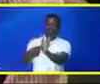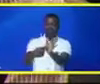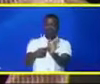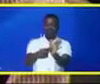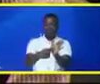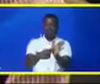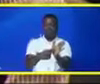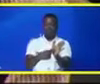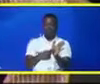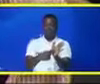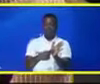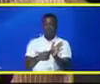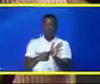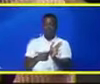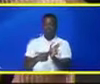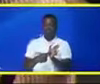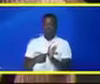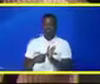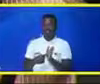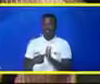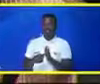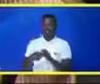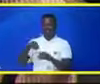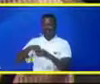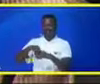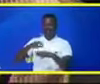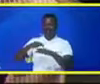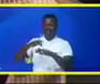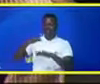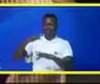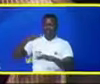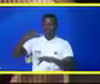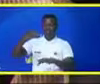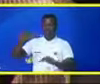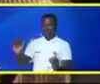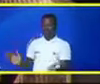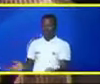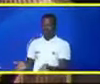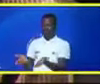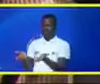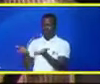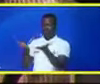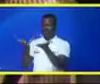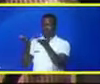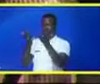reveal the glory of the risen Lord.